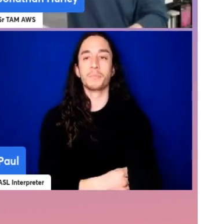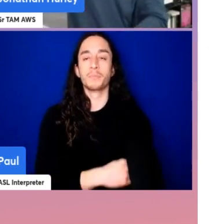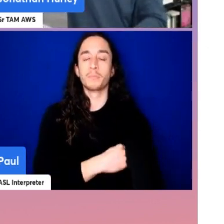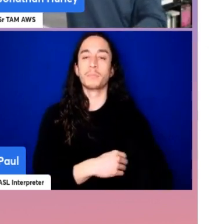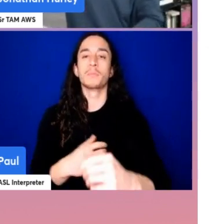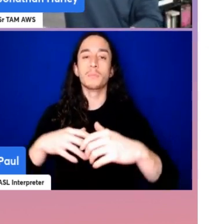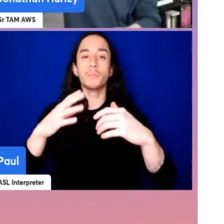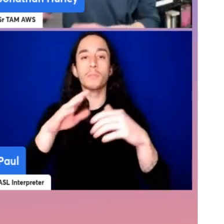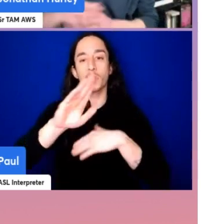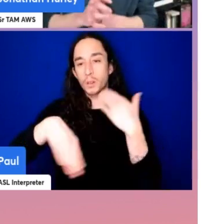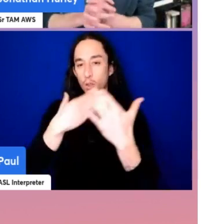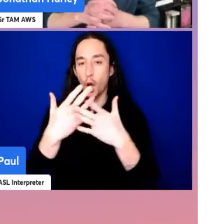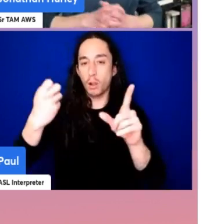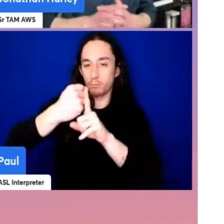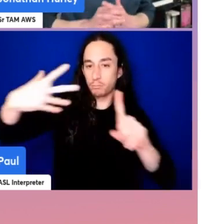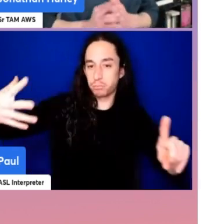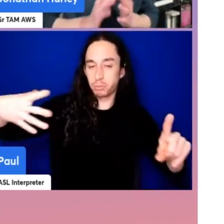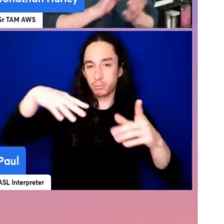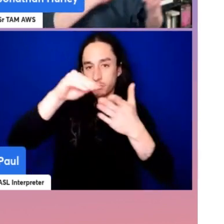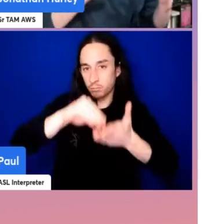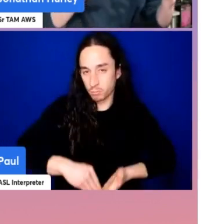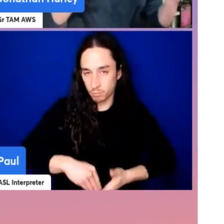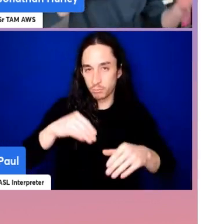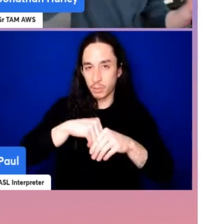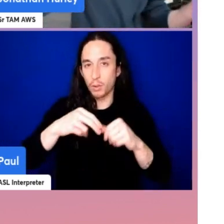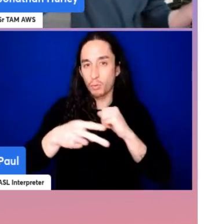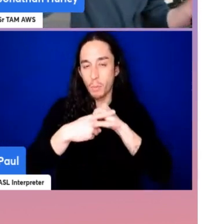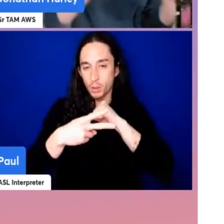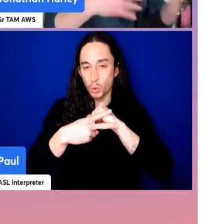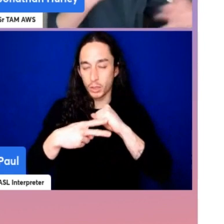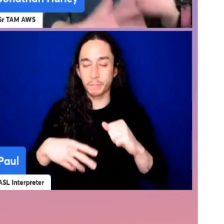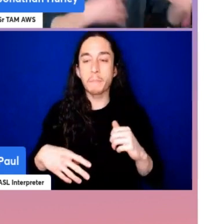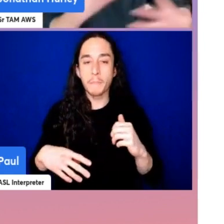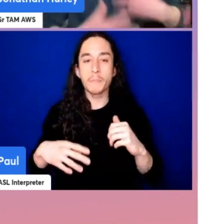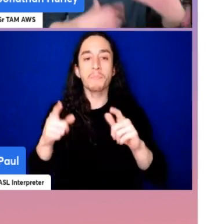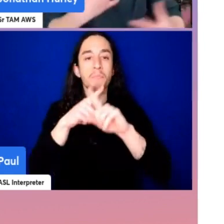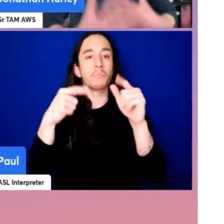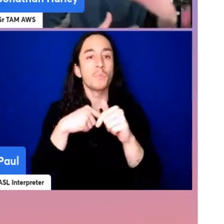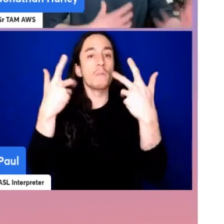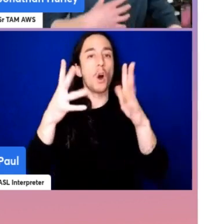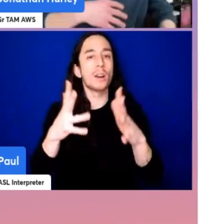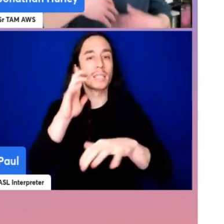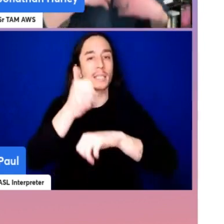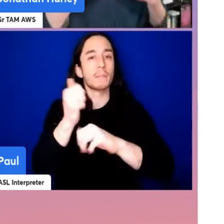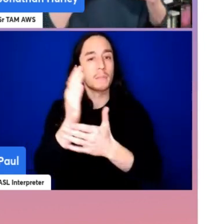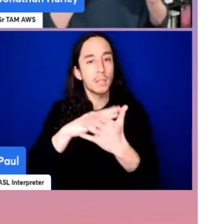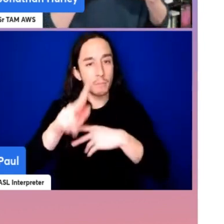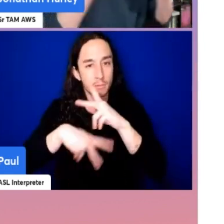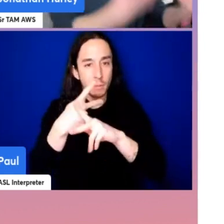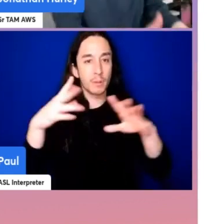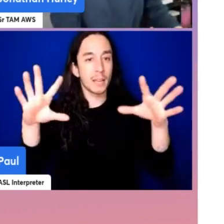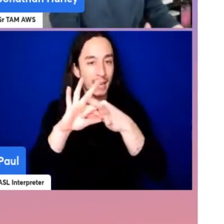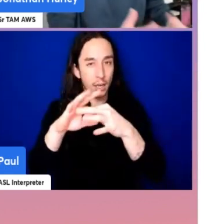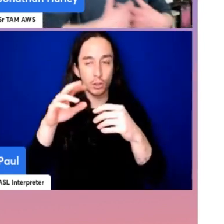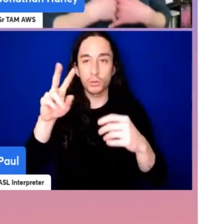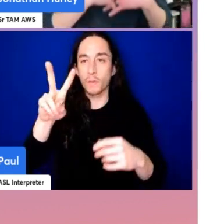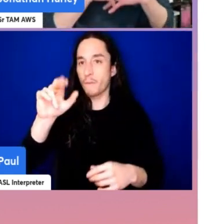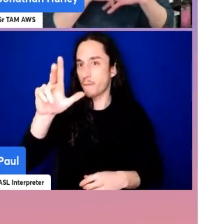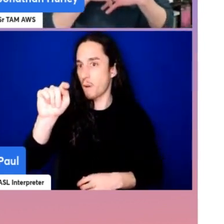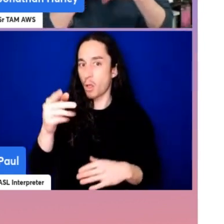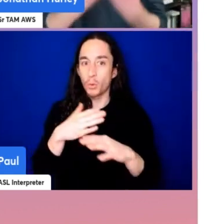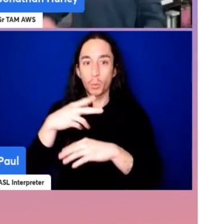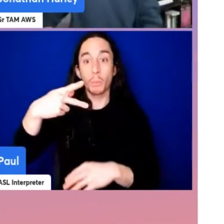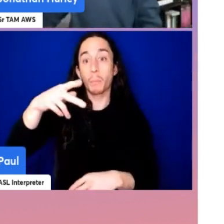is all called out and documented in the repository, but we've already set up some type of connection to Vault, either through a port